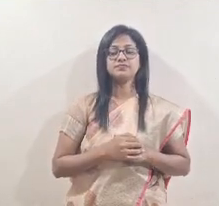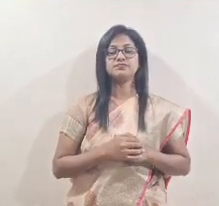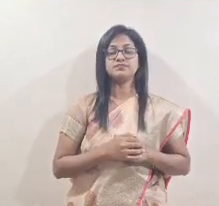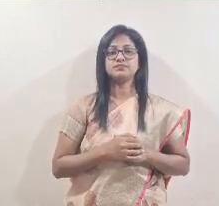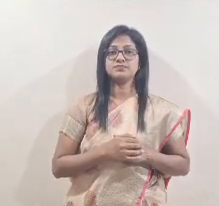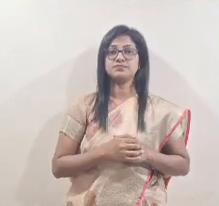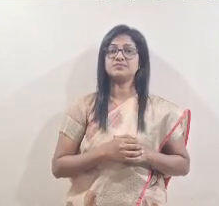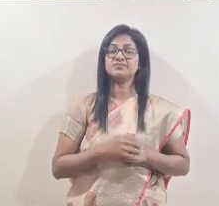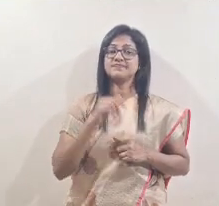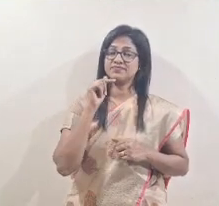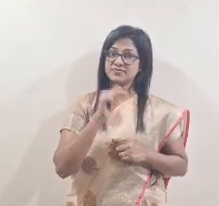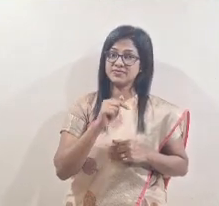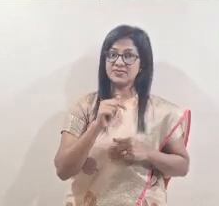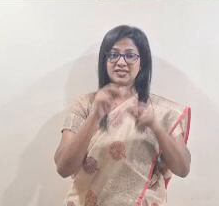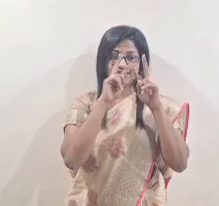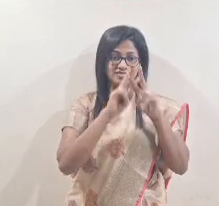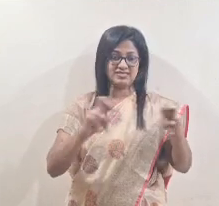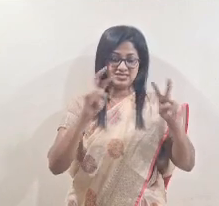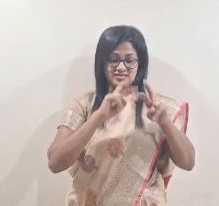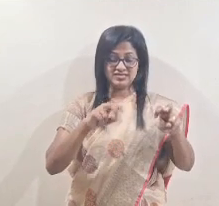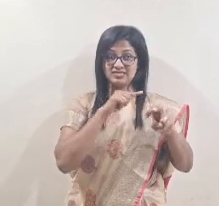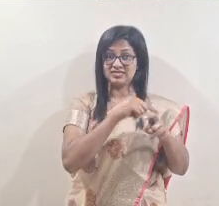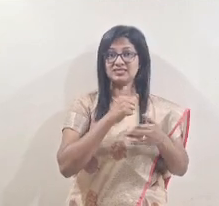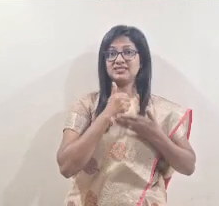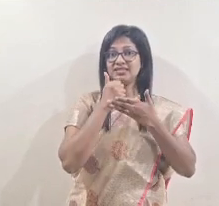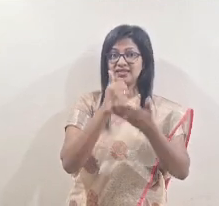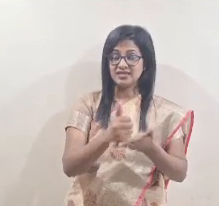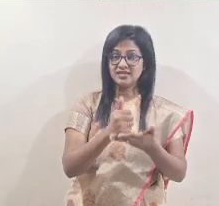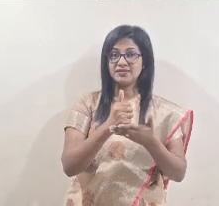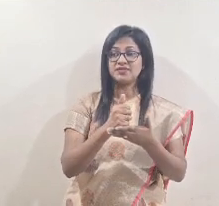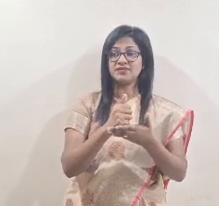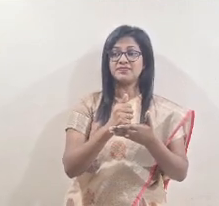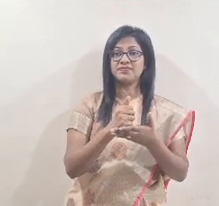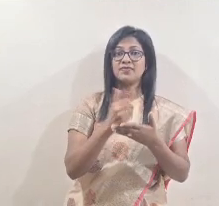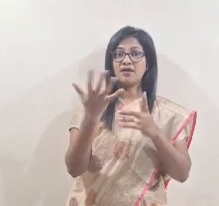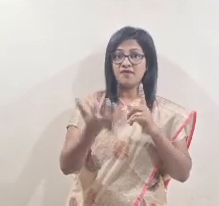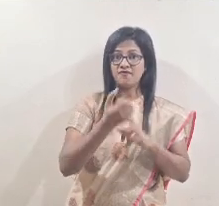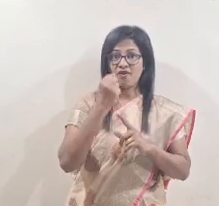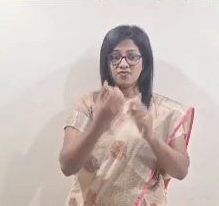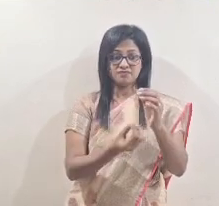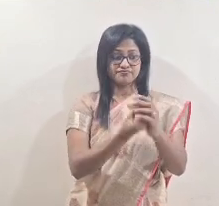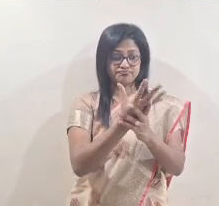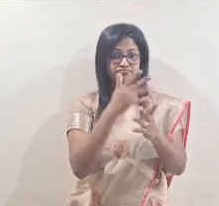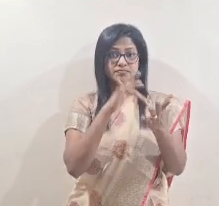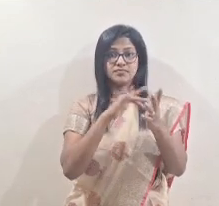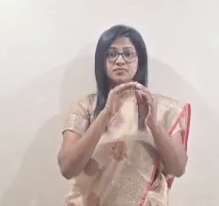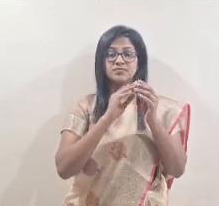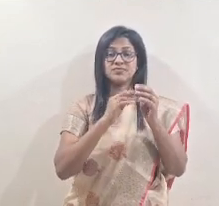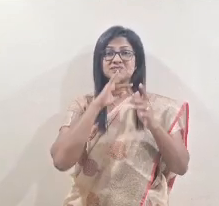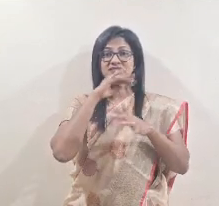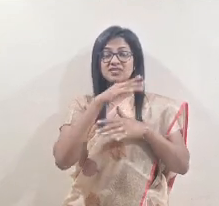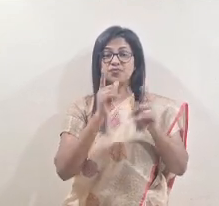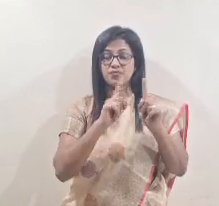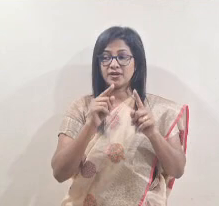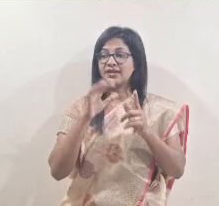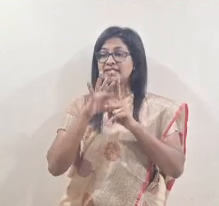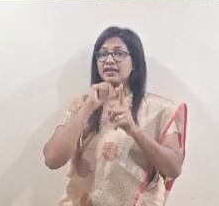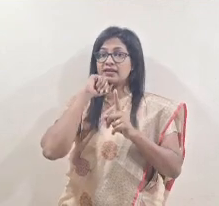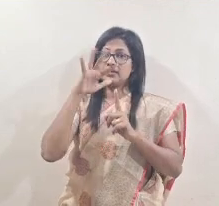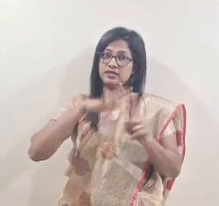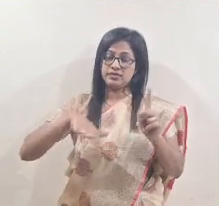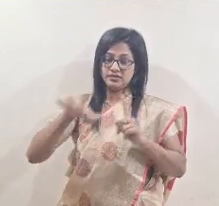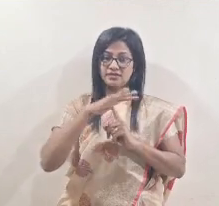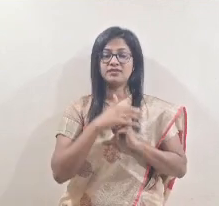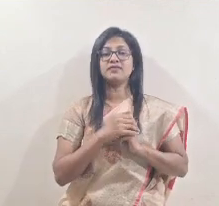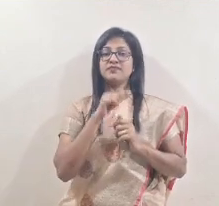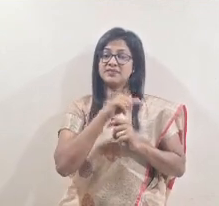So this study will help to find out the basically hotspots which are being there in Delhi. So we